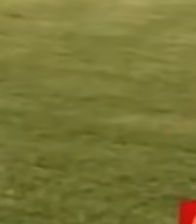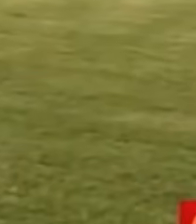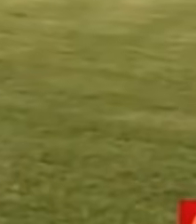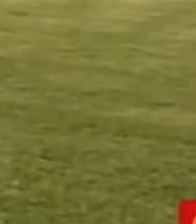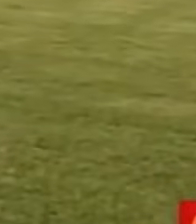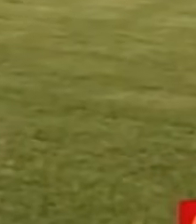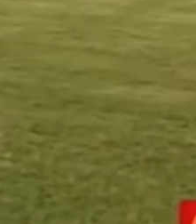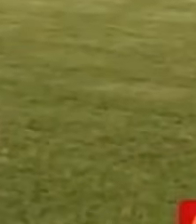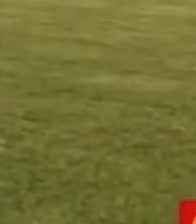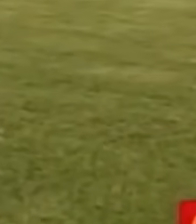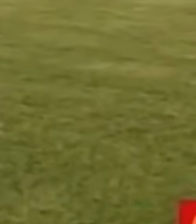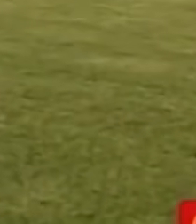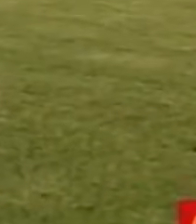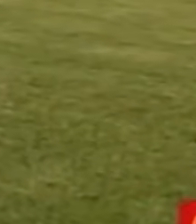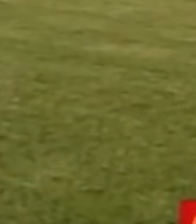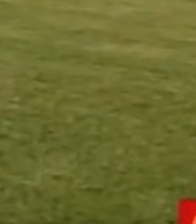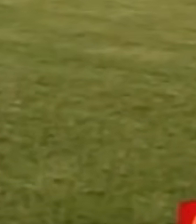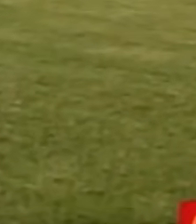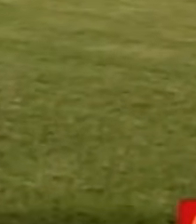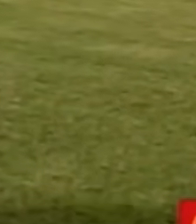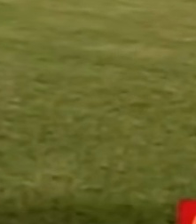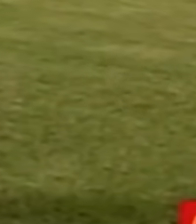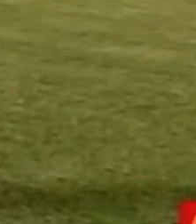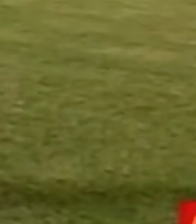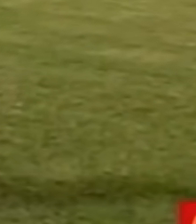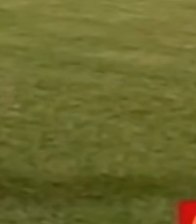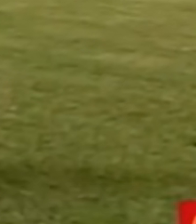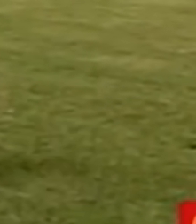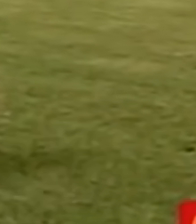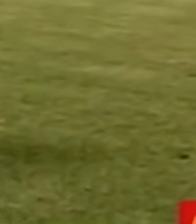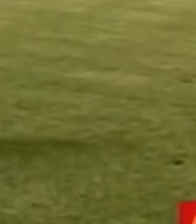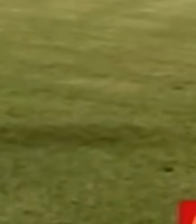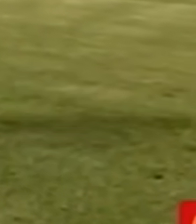Speaking of Germany scored in this tie last season in the Nedbank Cup